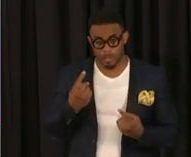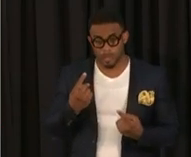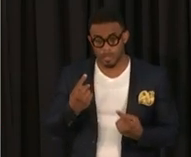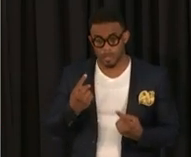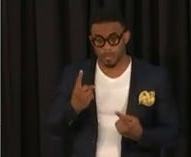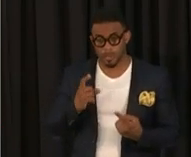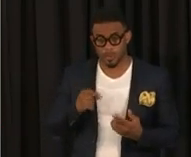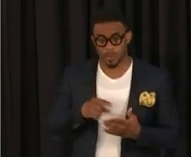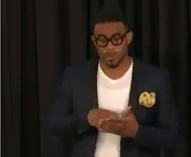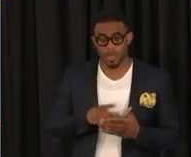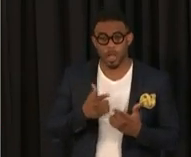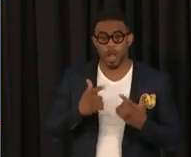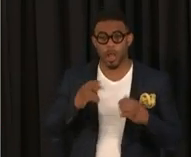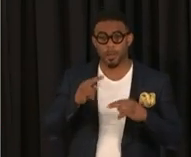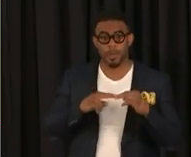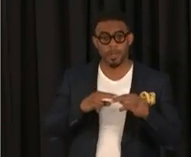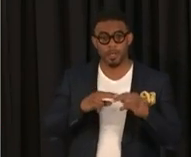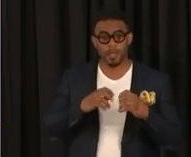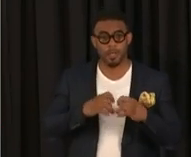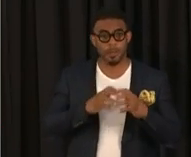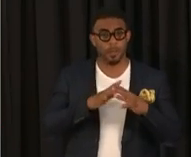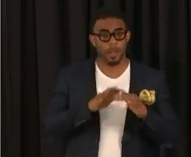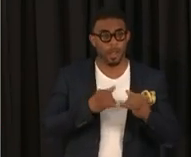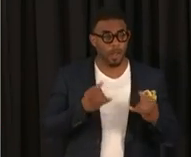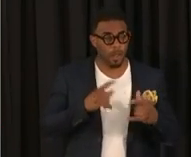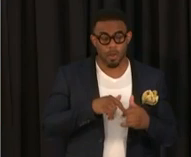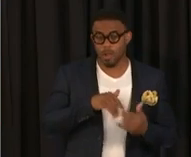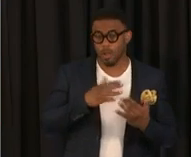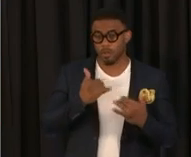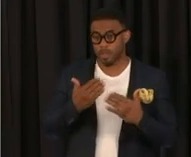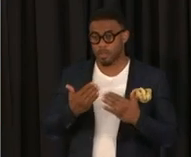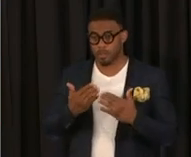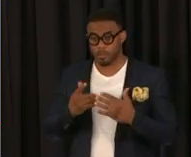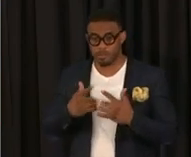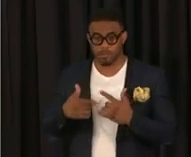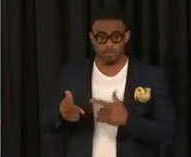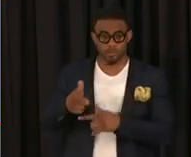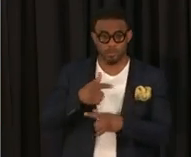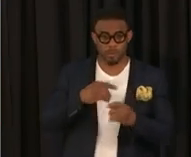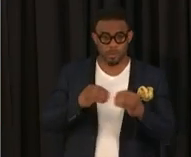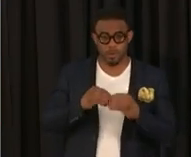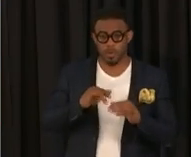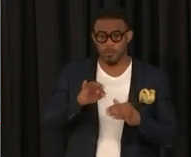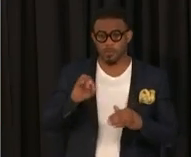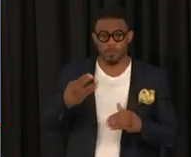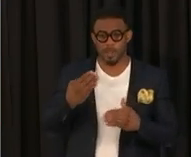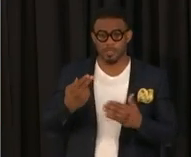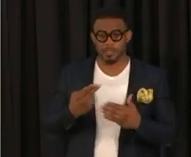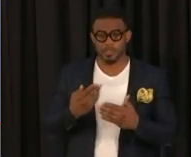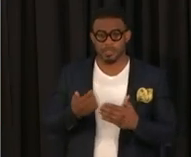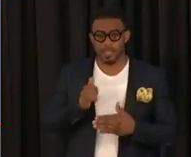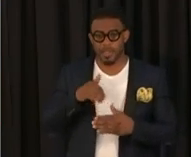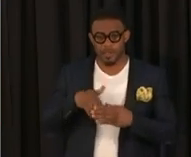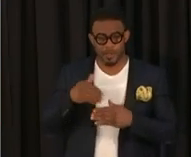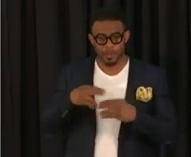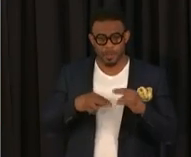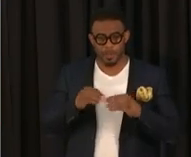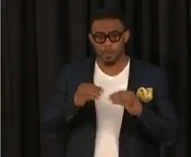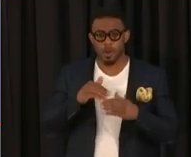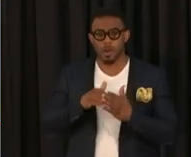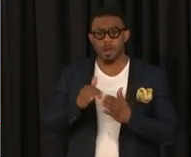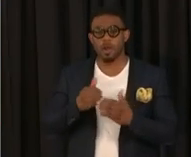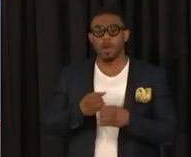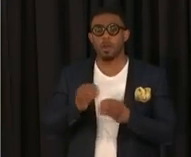them, when these large buildings are coming back online, are going to try to recirculate more fresh air into the building more often. That's going to